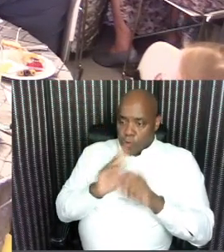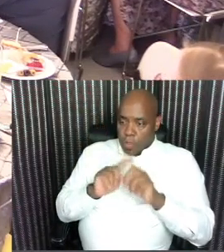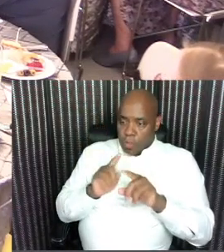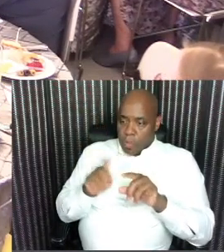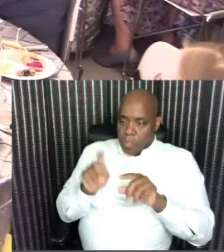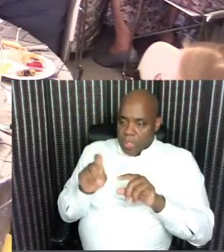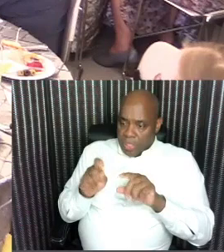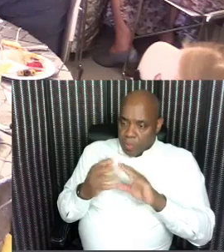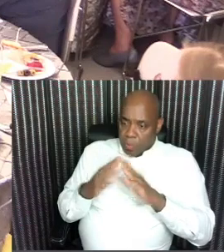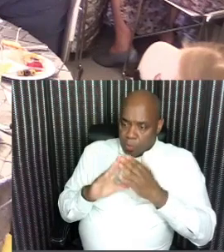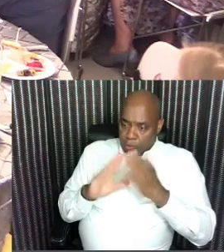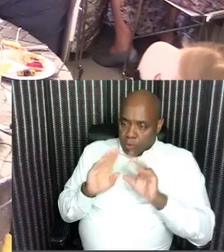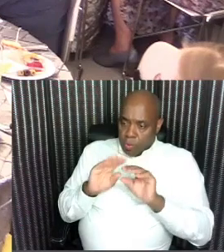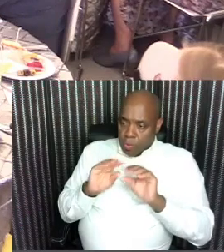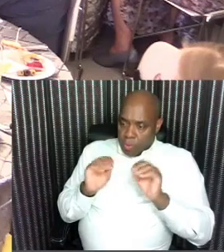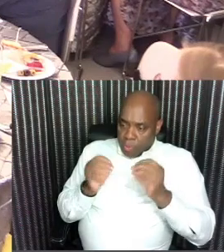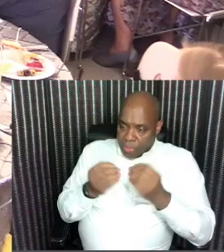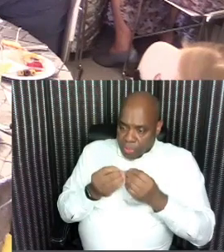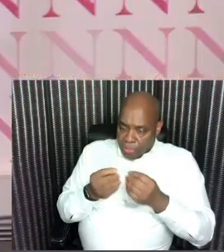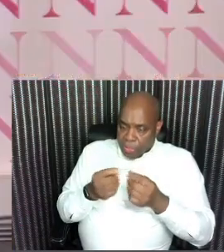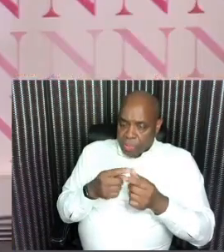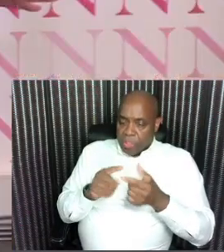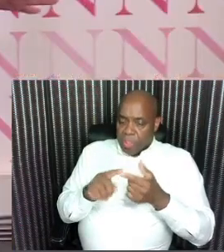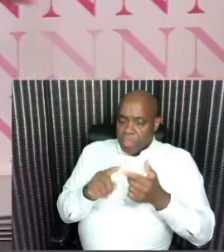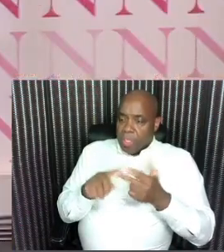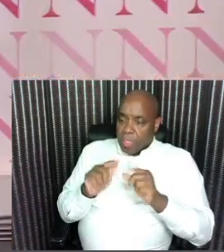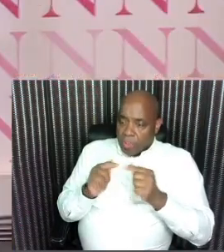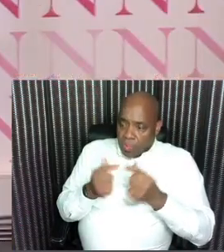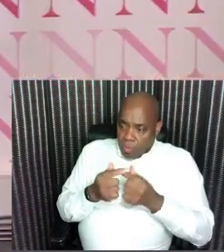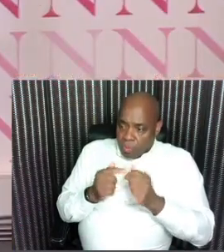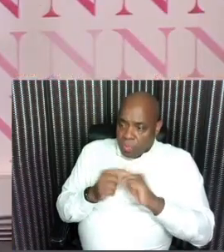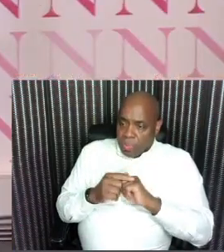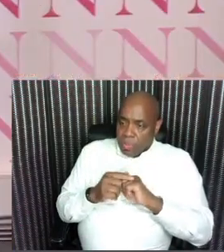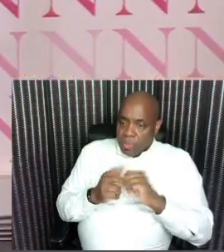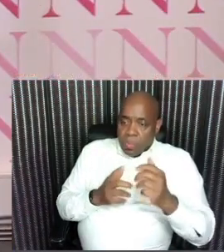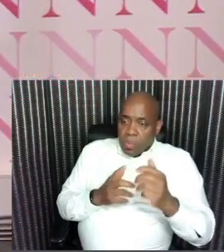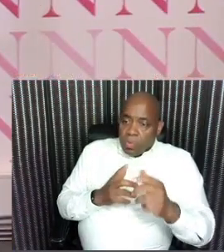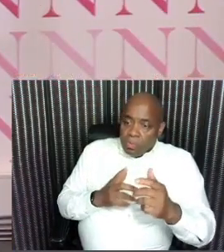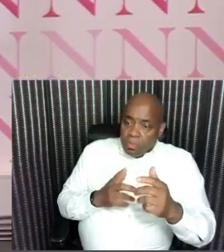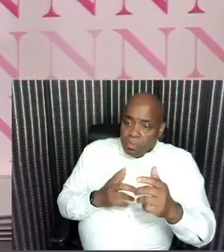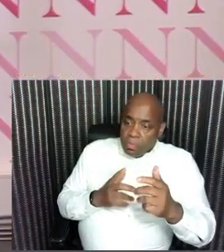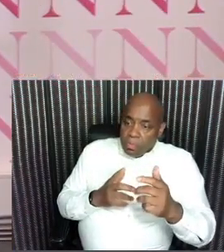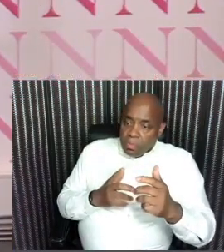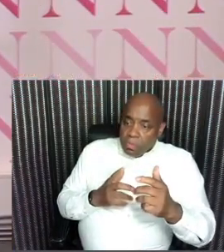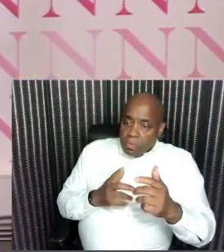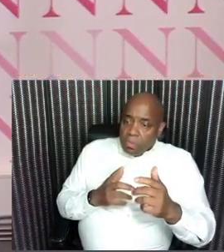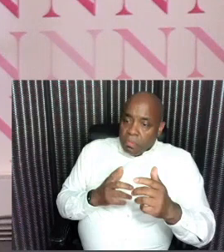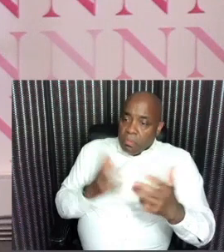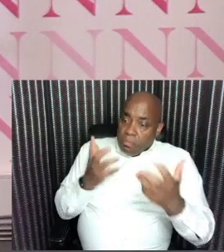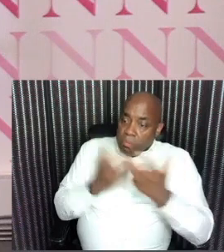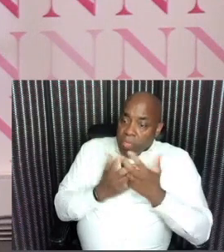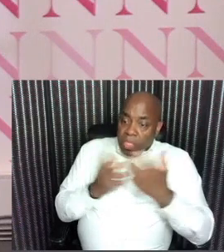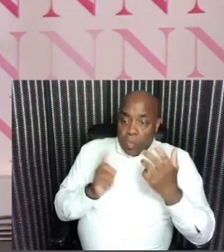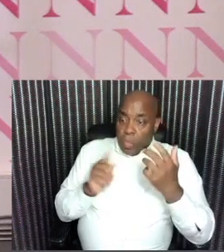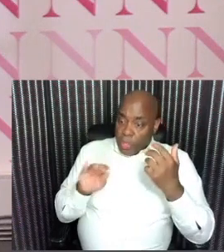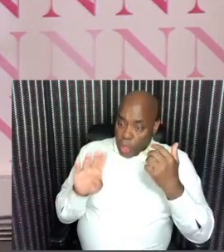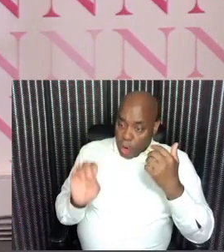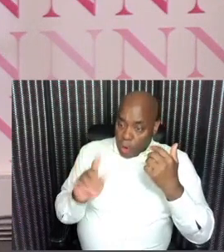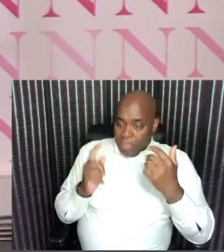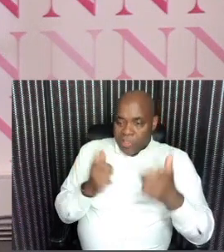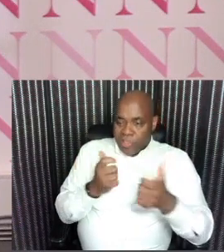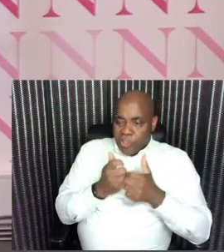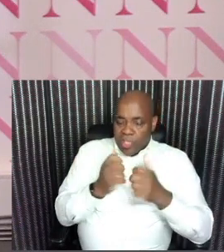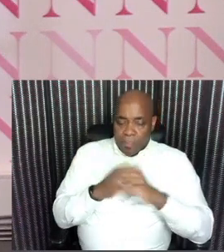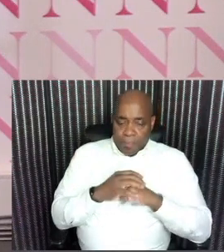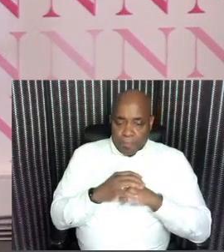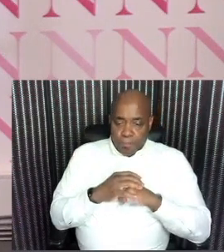community organizations and groups where they are, because that's a challenge, right? Because yeah. You can't